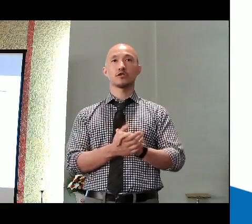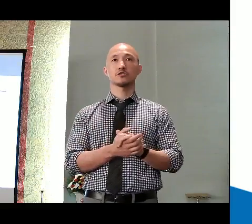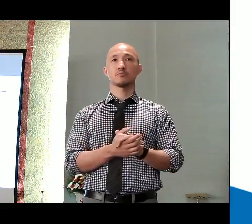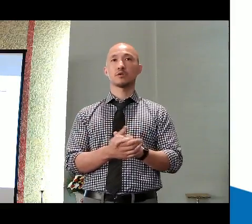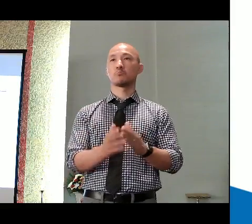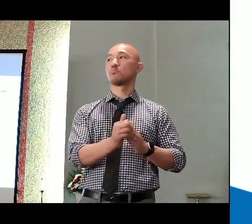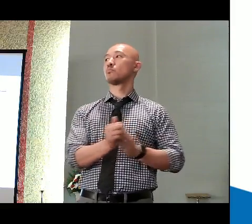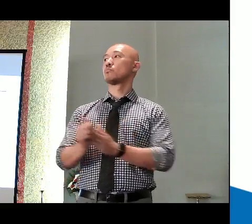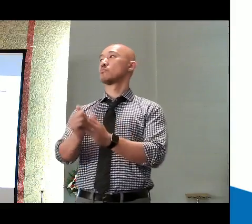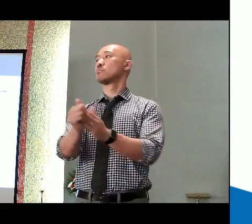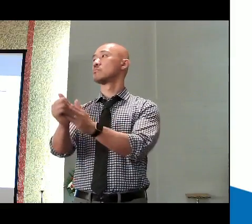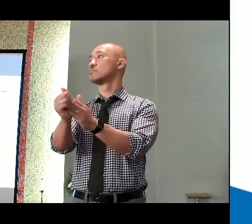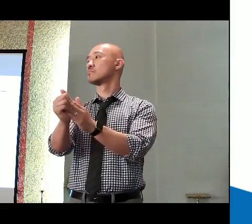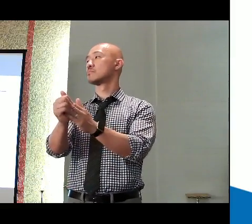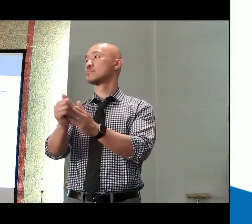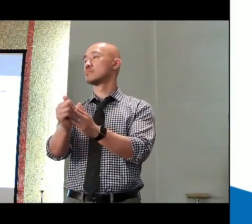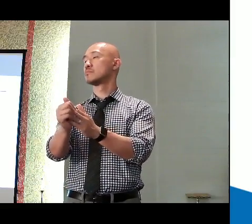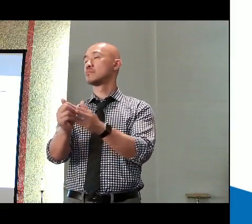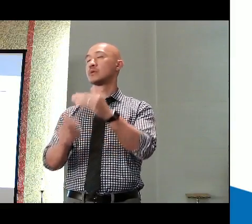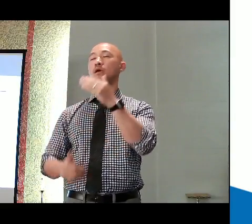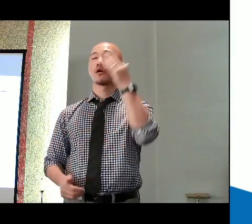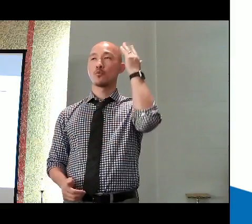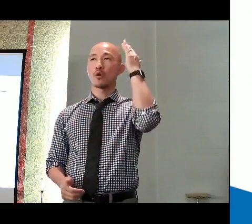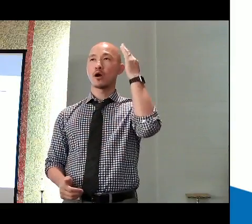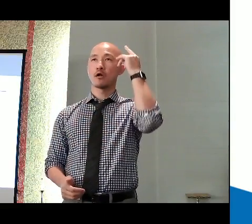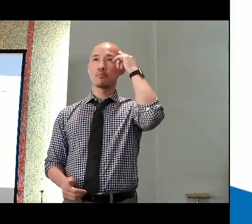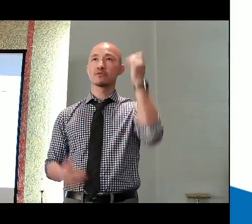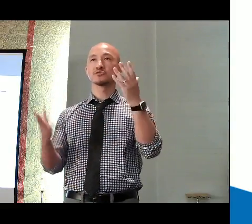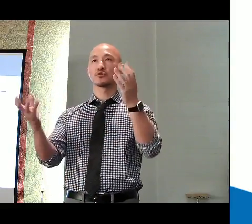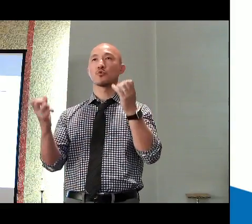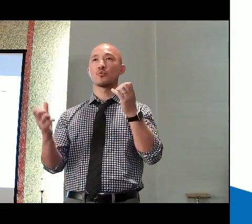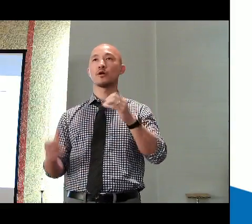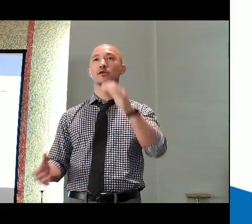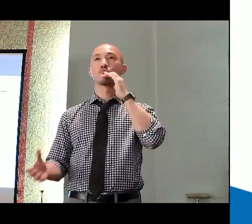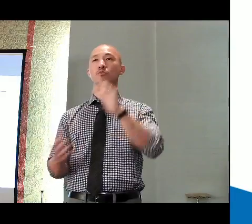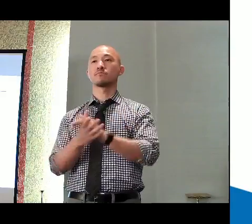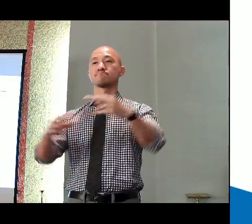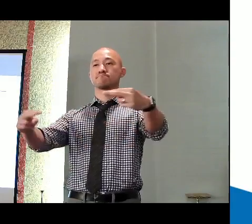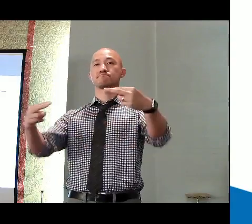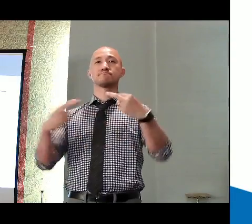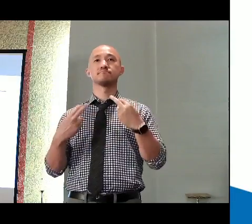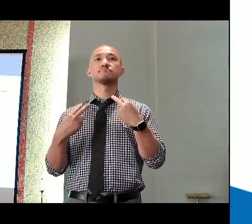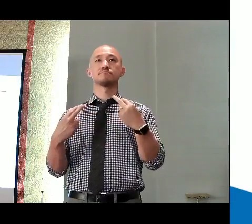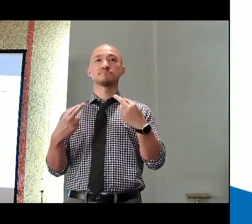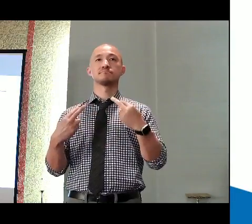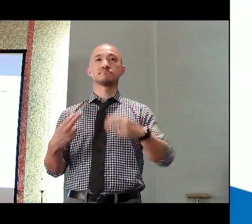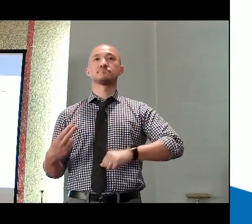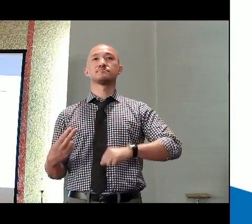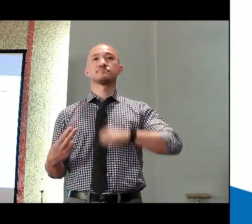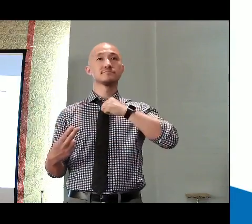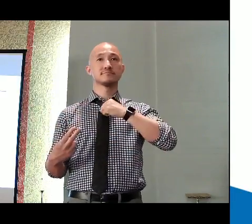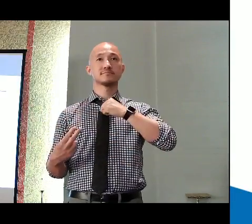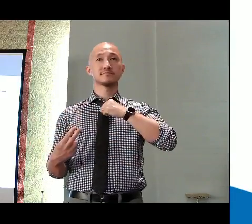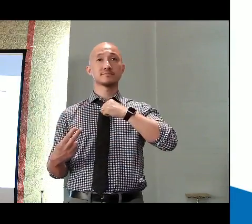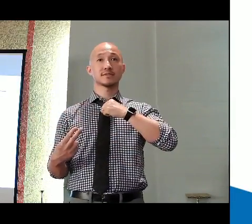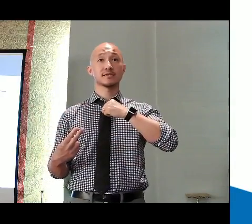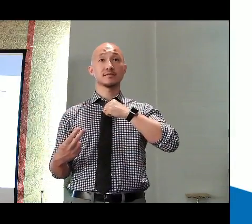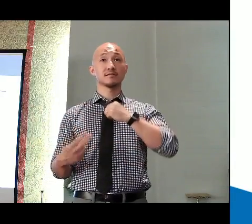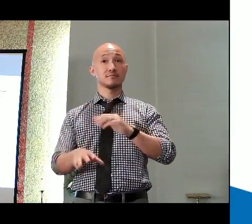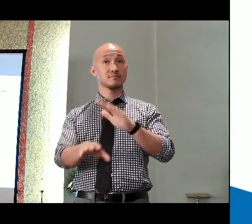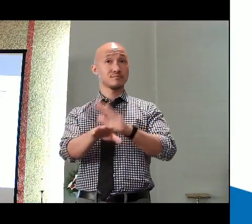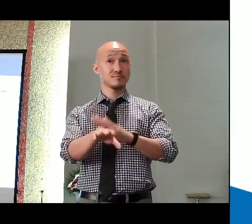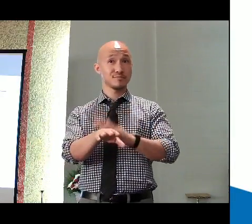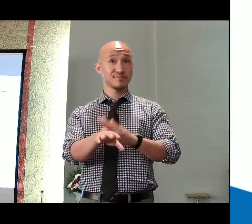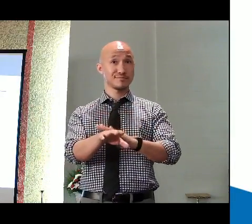there to serve. Be careful how you address her. Be respectful in your relations with her, in your